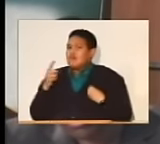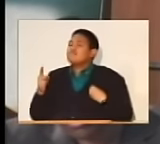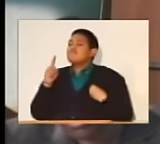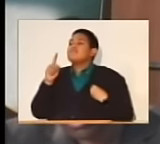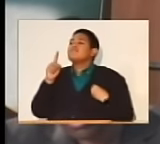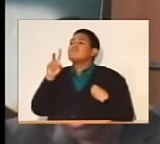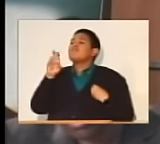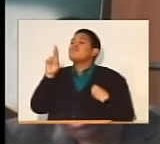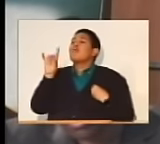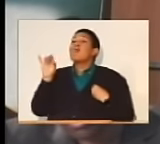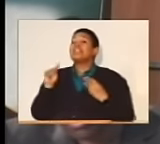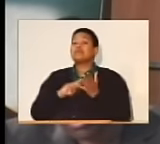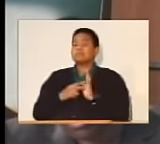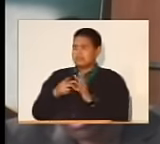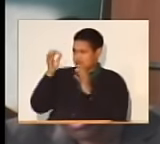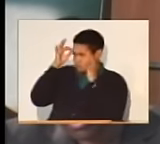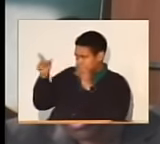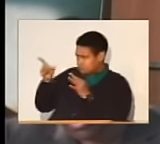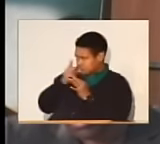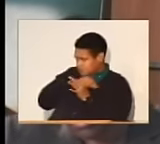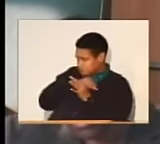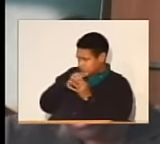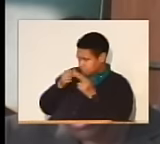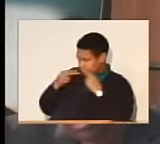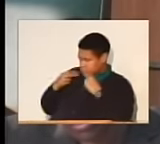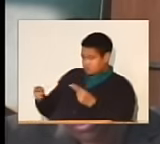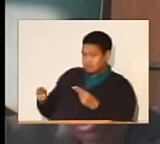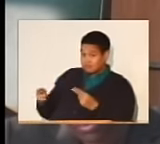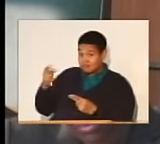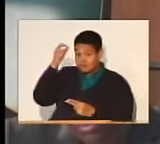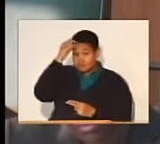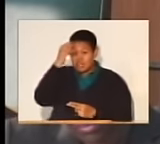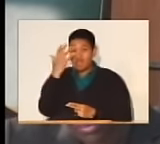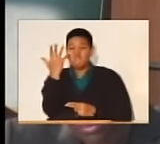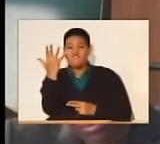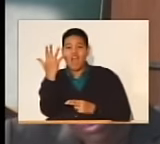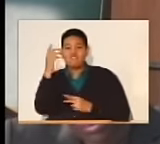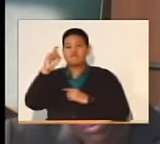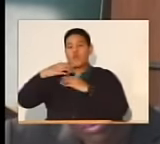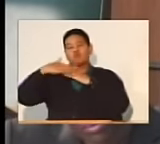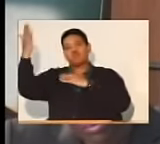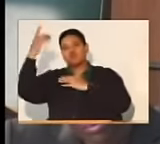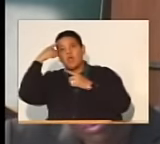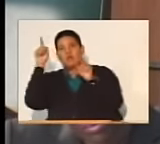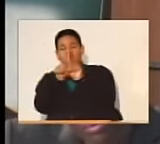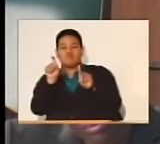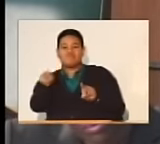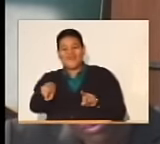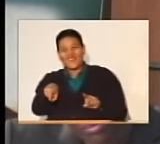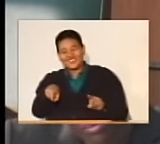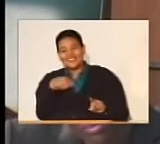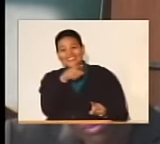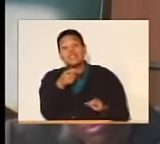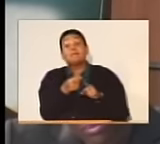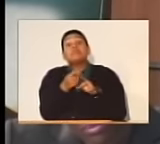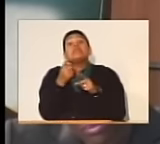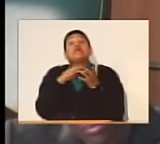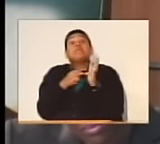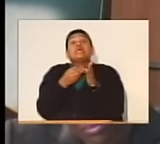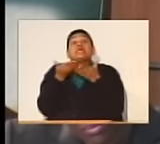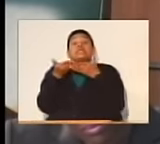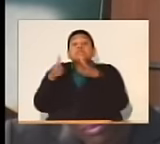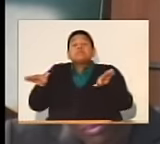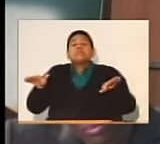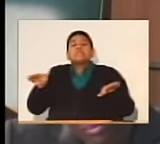verdict of a verdict of not less than five jurors to be accepted. This therefore eliminates the issue of a split decision,